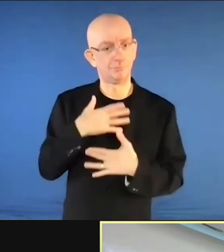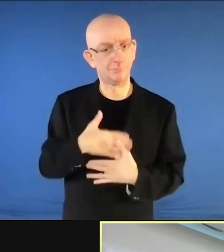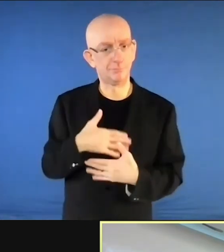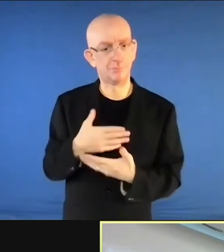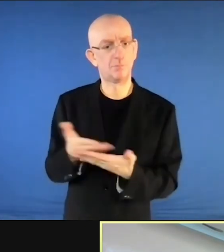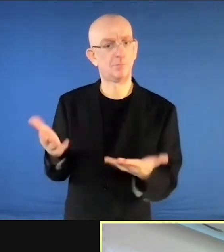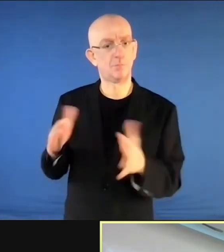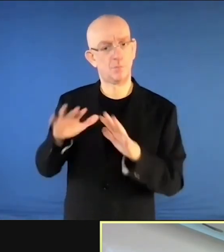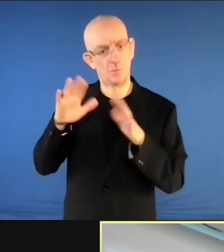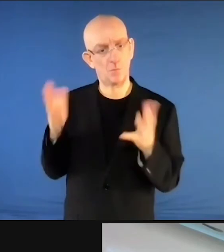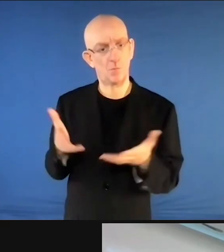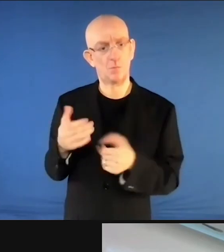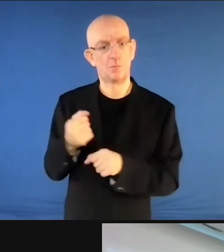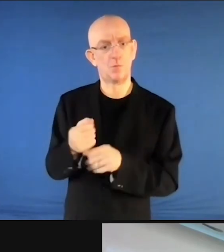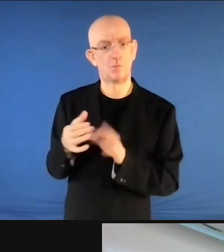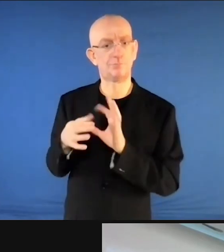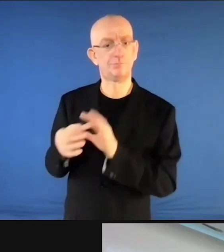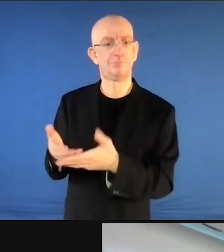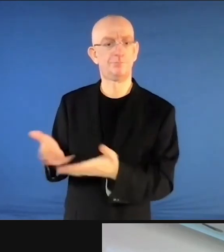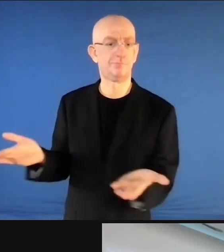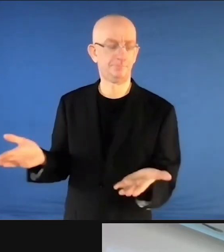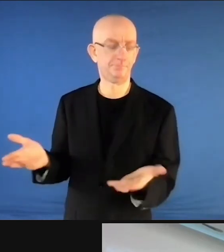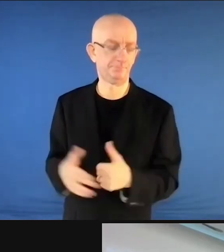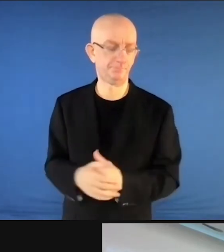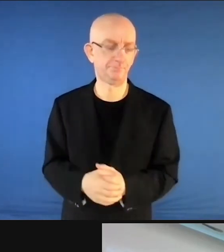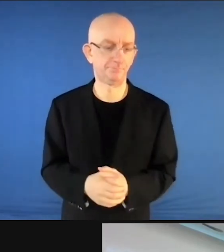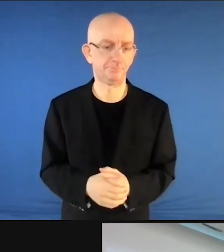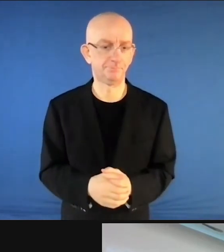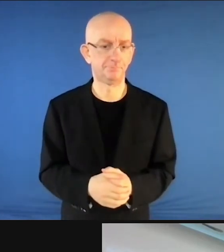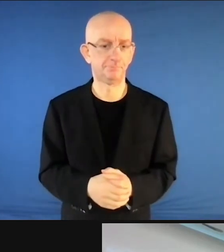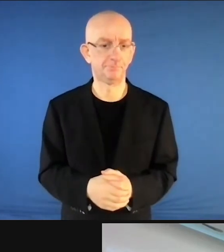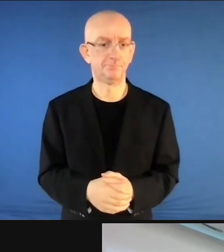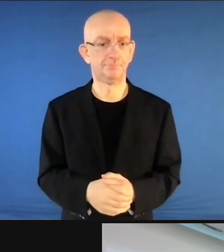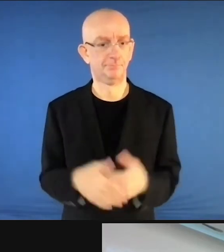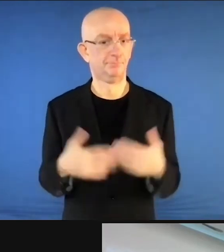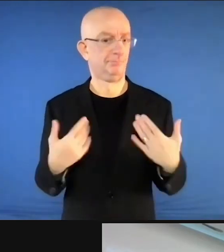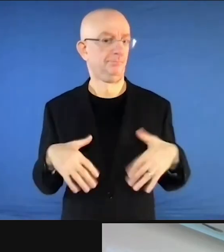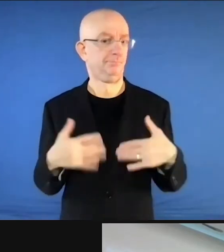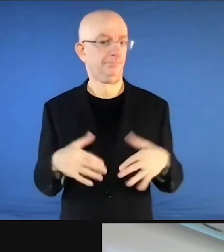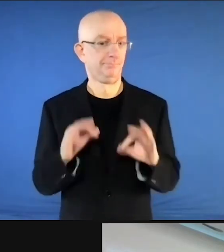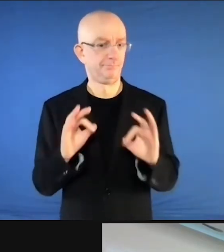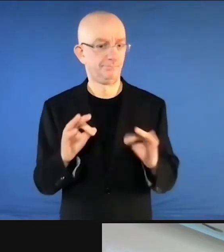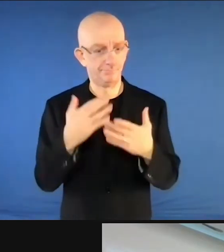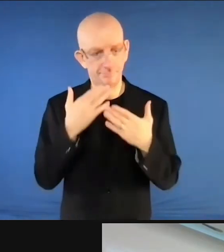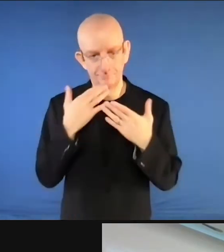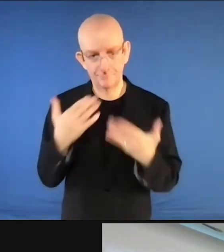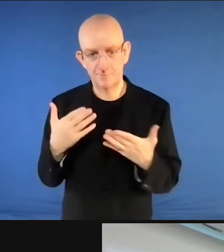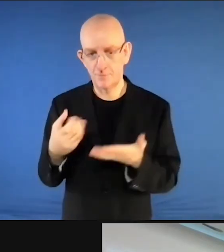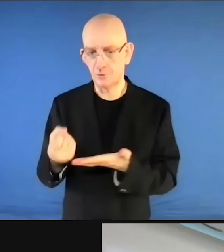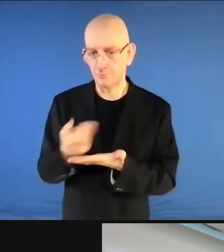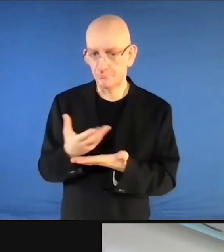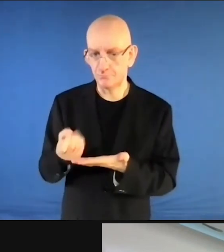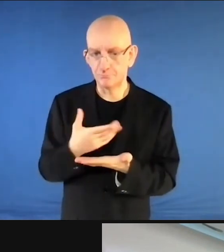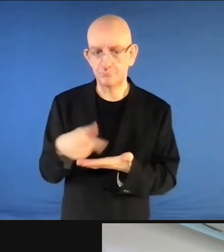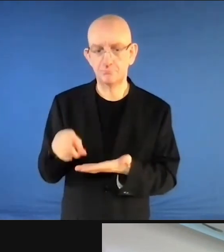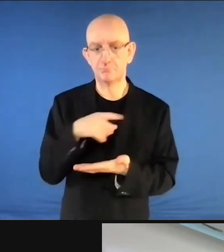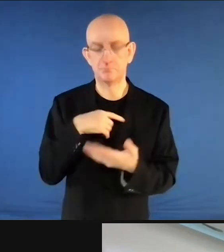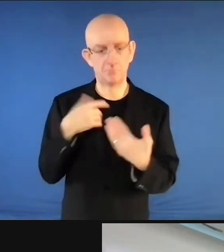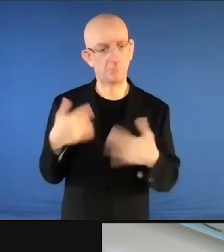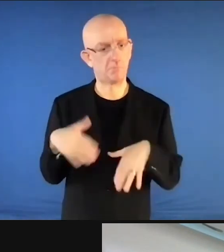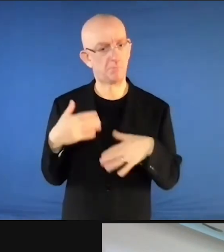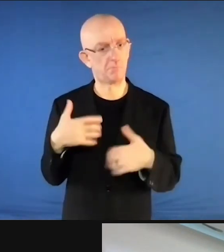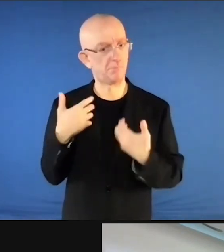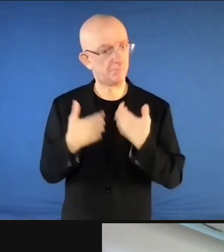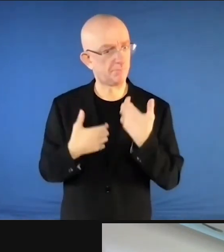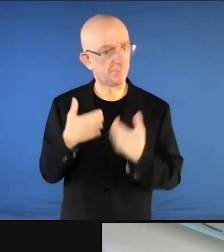doing. Excellent. Thank you so much, Alfred, for sharing that with us. Very interesting. And I can see in the chat that we have a